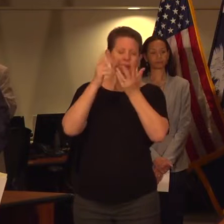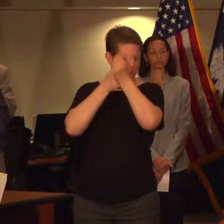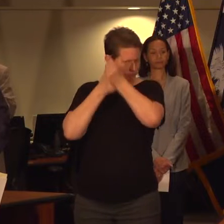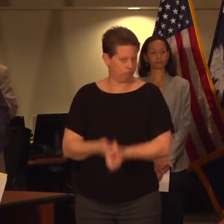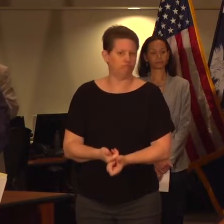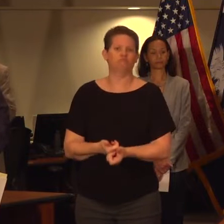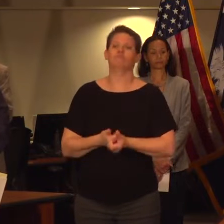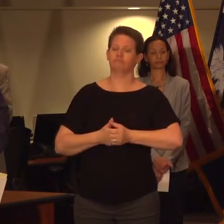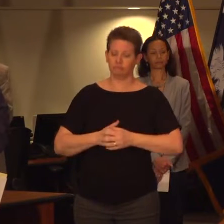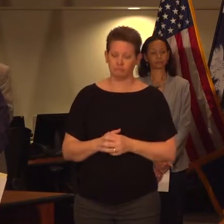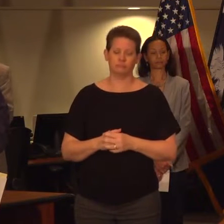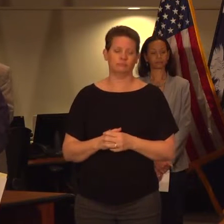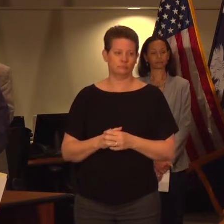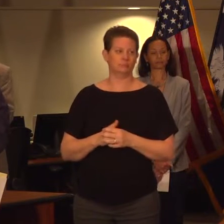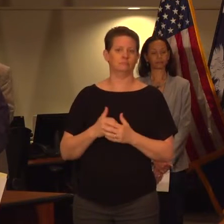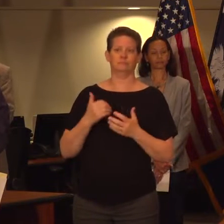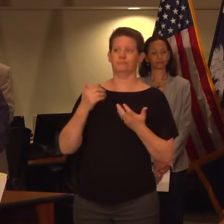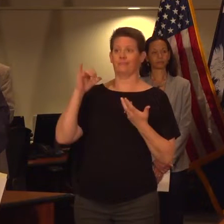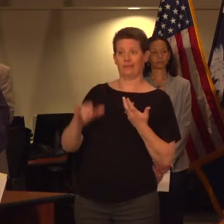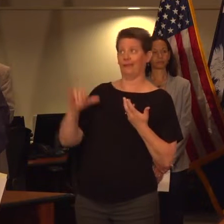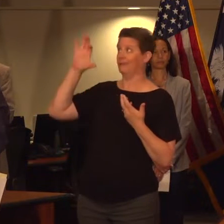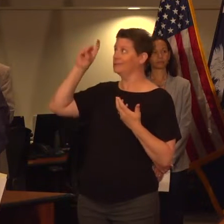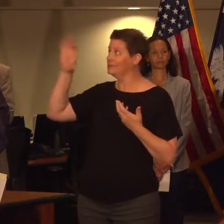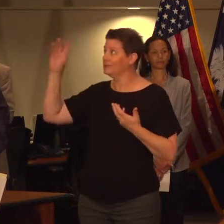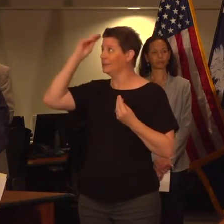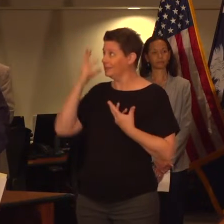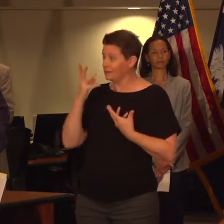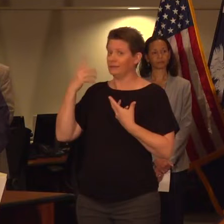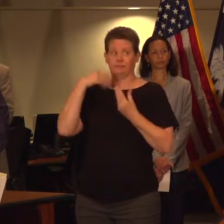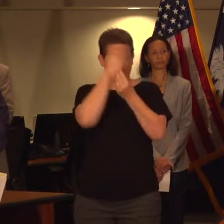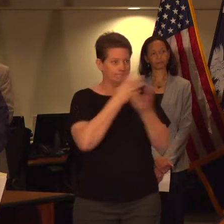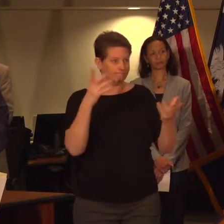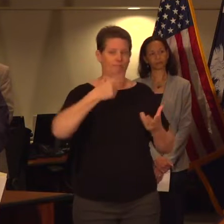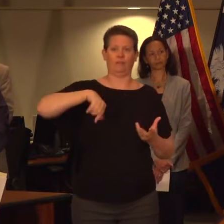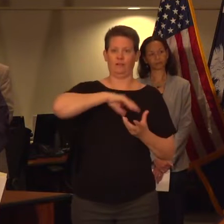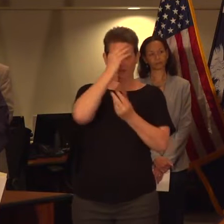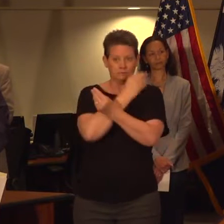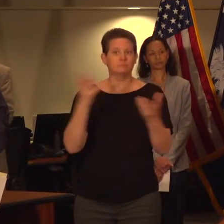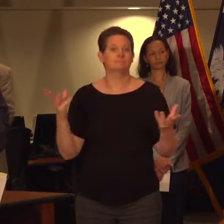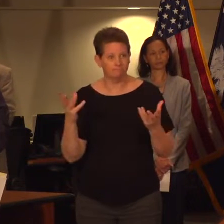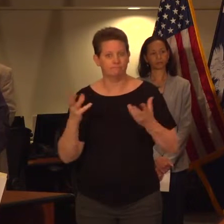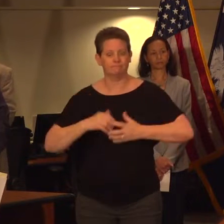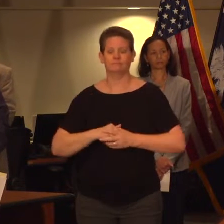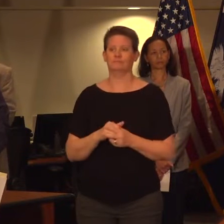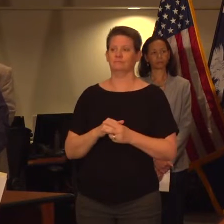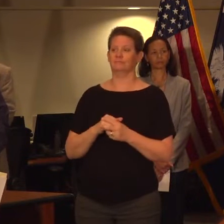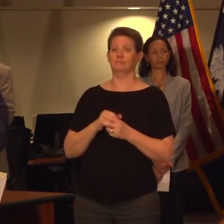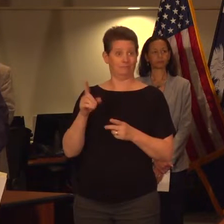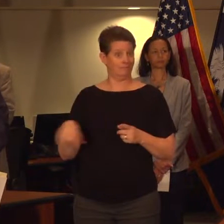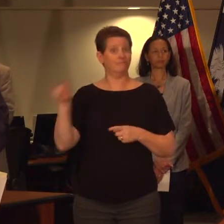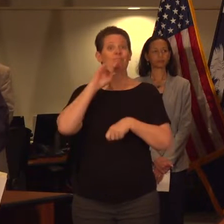well from us and from the CDC and other places. So in light of that, in light of the common sense